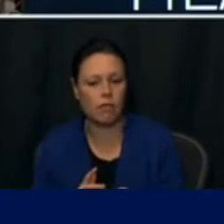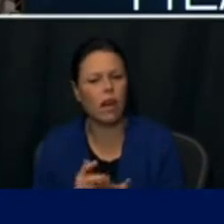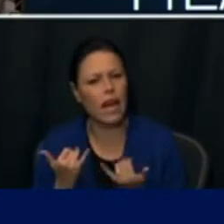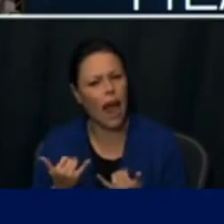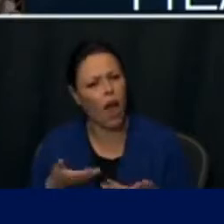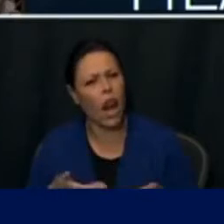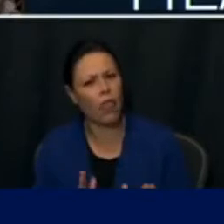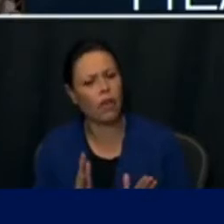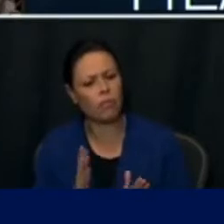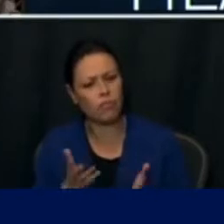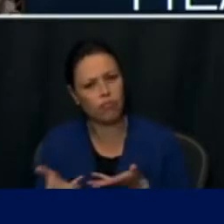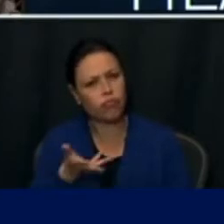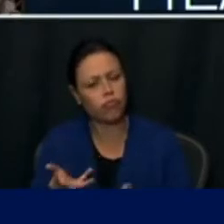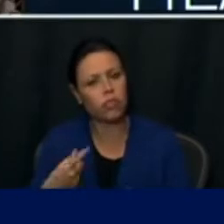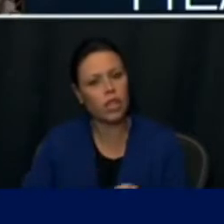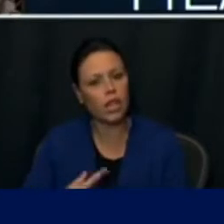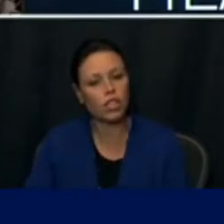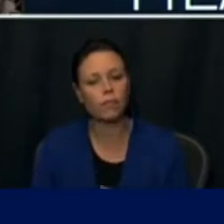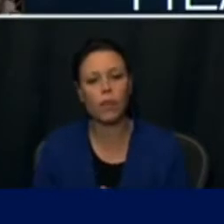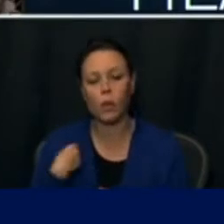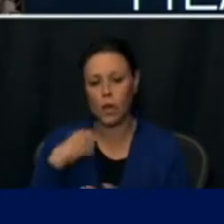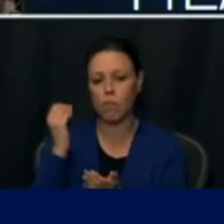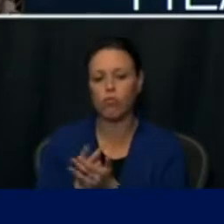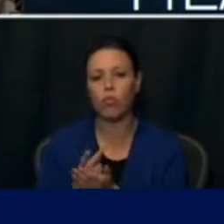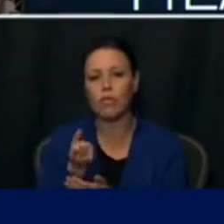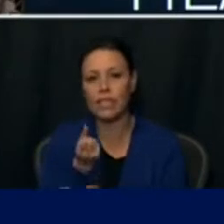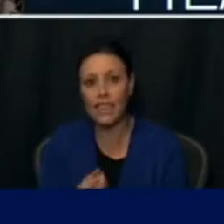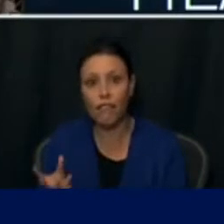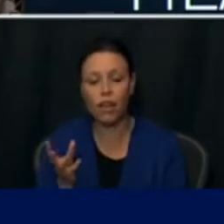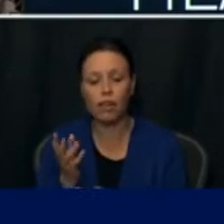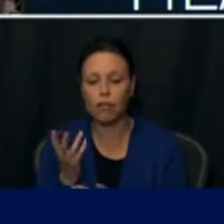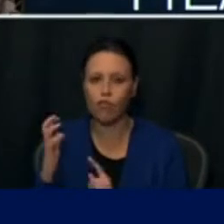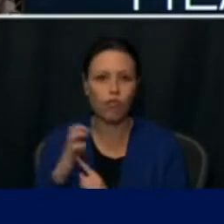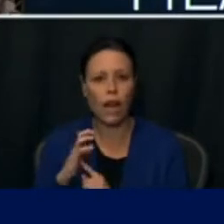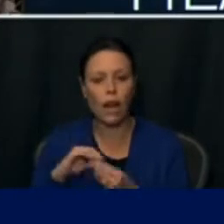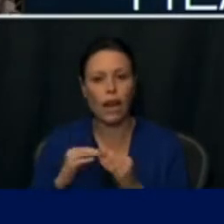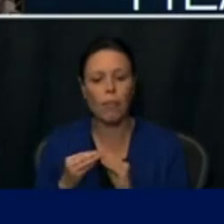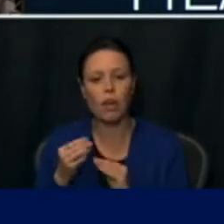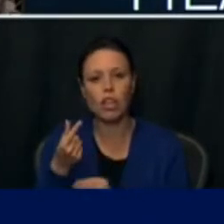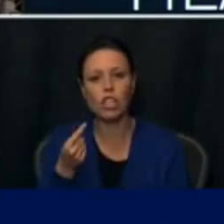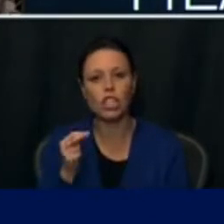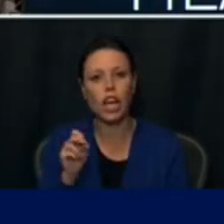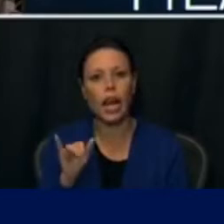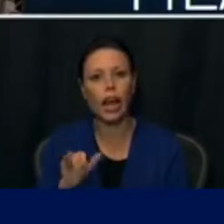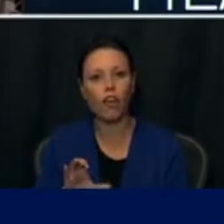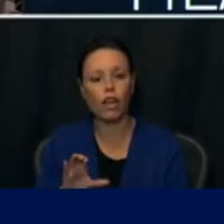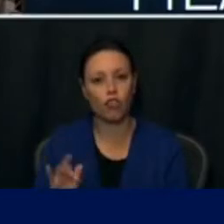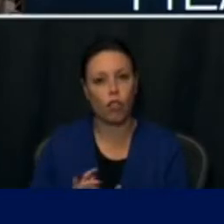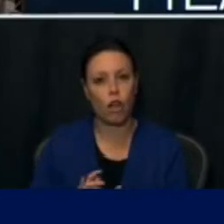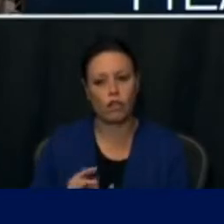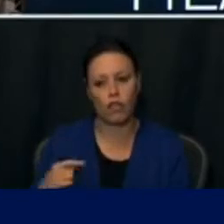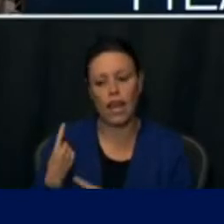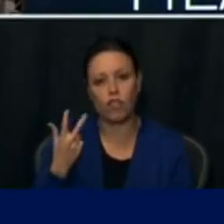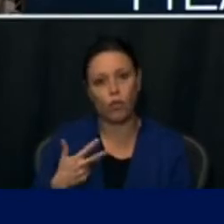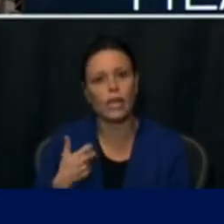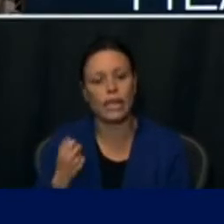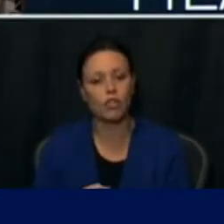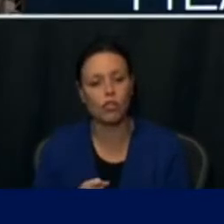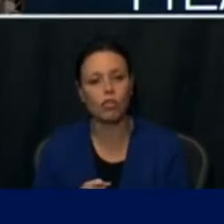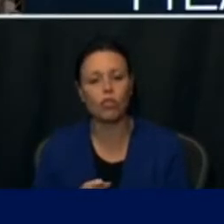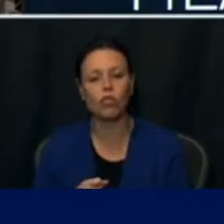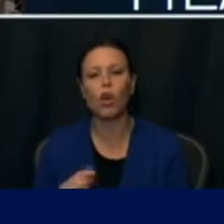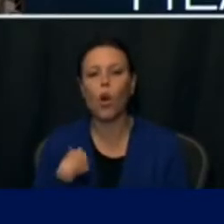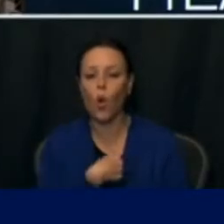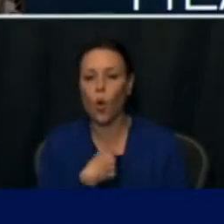should we approved a record number of affordable generic drugs for three years in a row and we put a very he